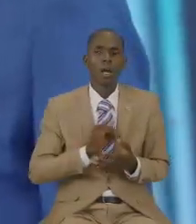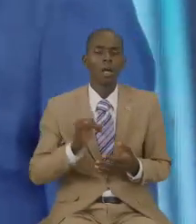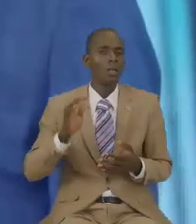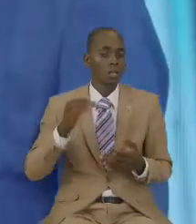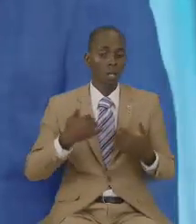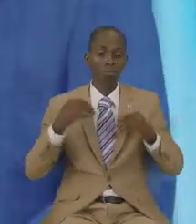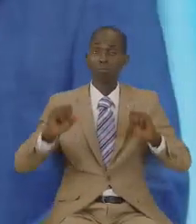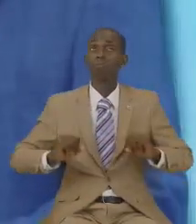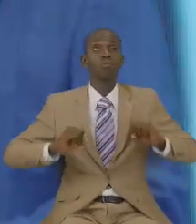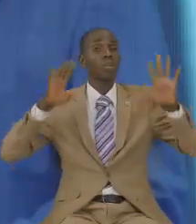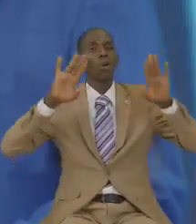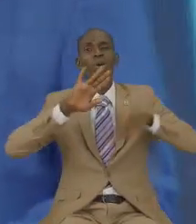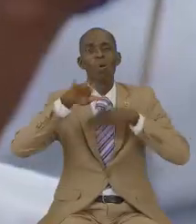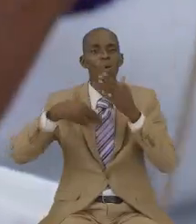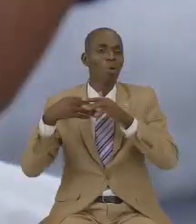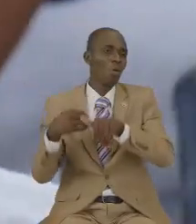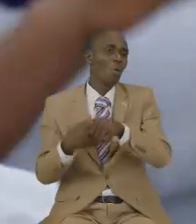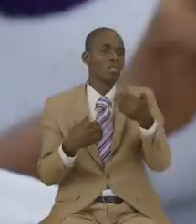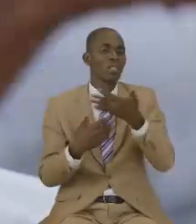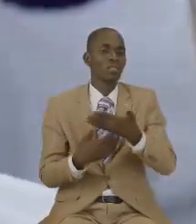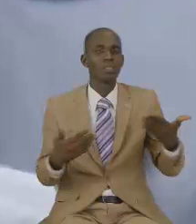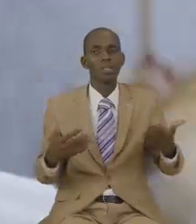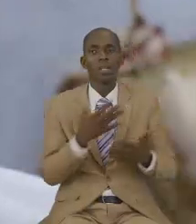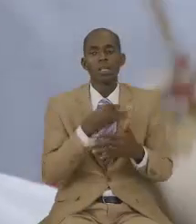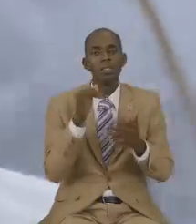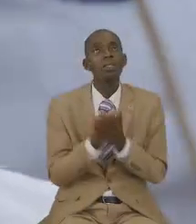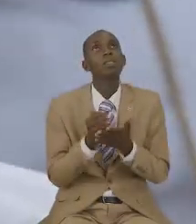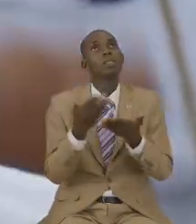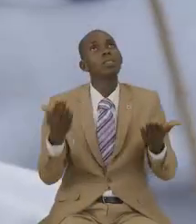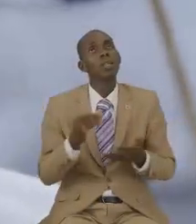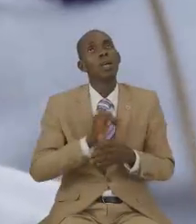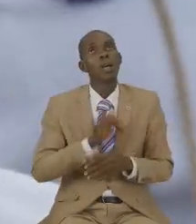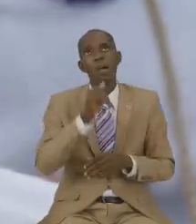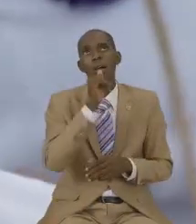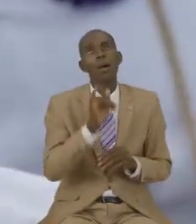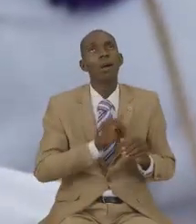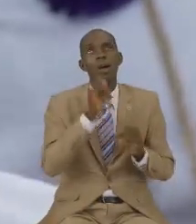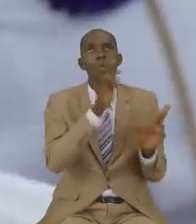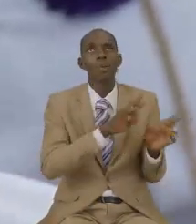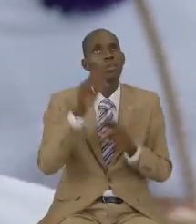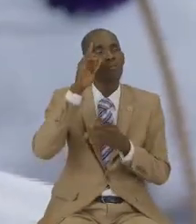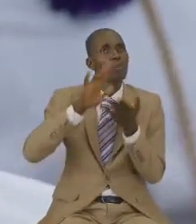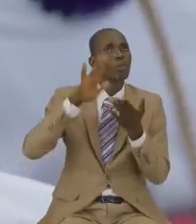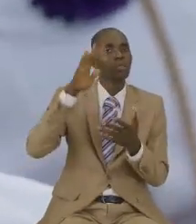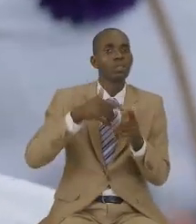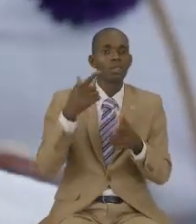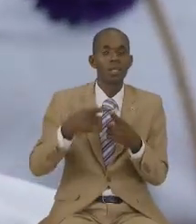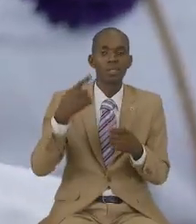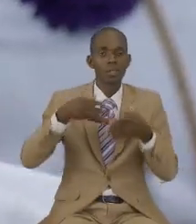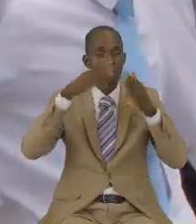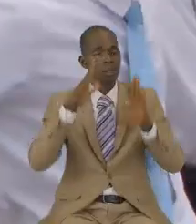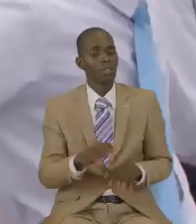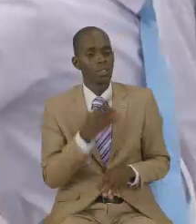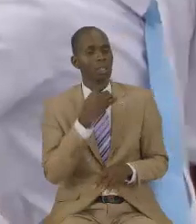surrender. Every other thing that will hinder your life, and you say, here I am, I am ready for glory. And then the master says, I'll take